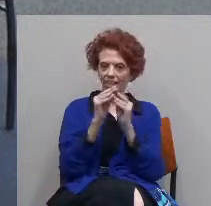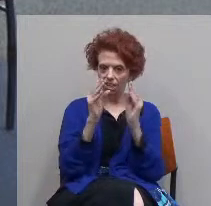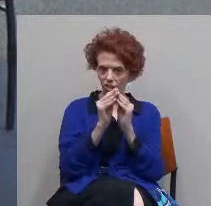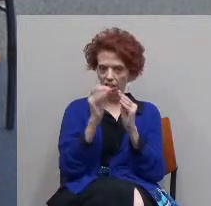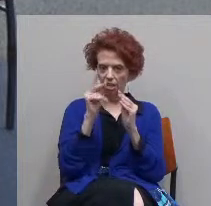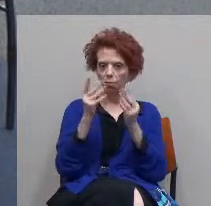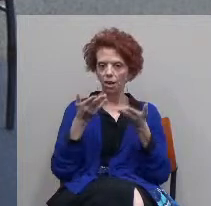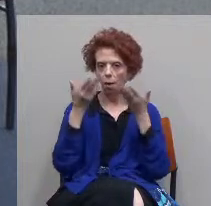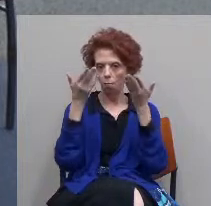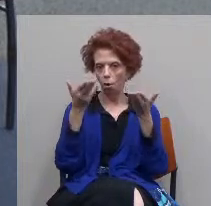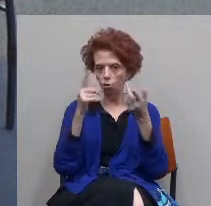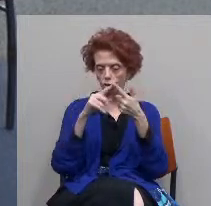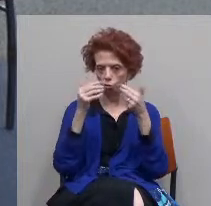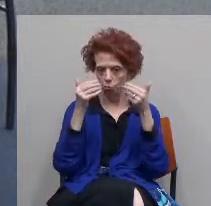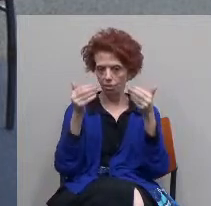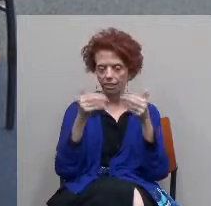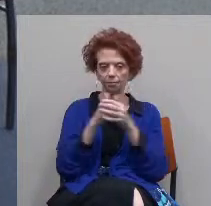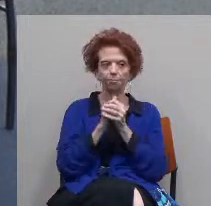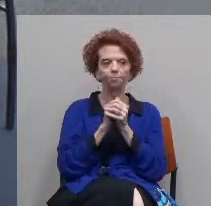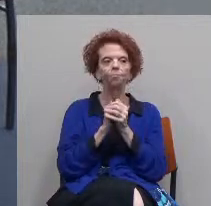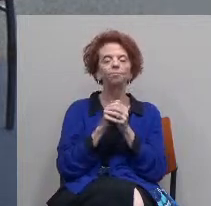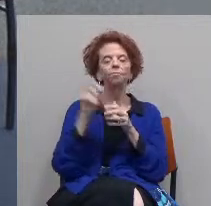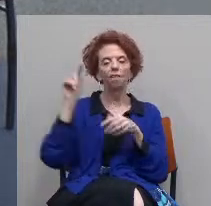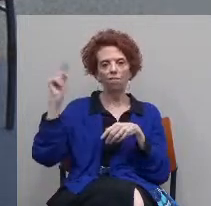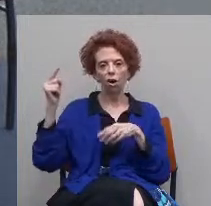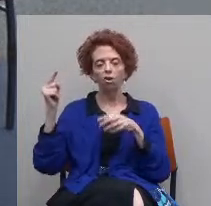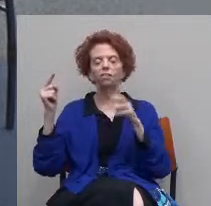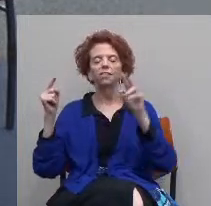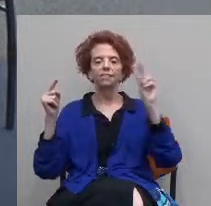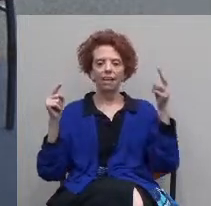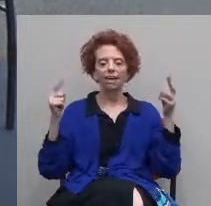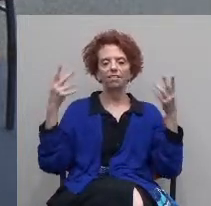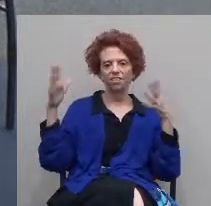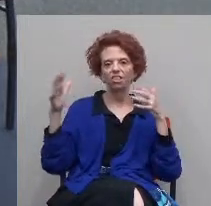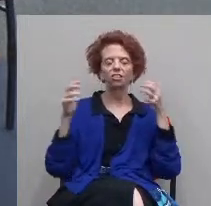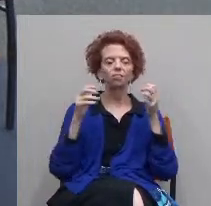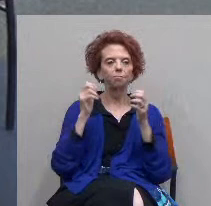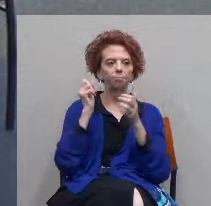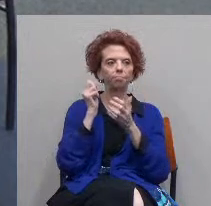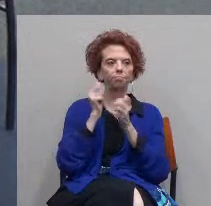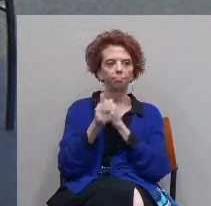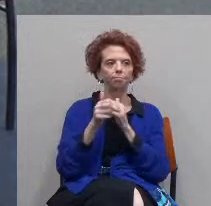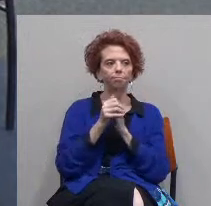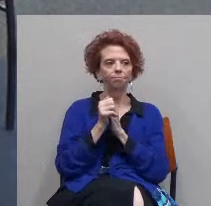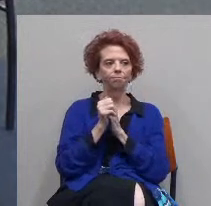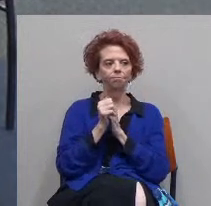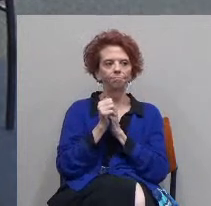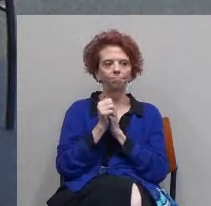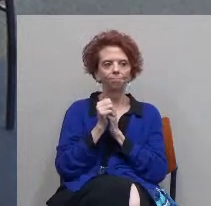receive. Thank you, Mr. Mellering, second by Dr. Davis.